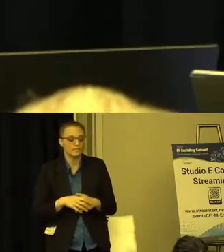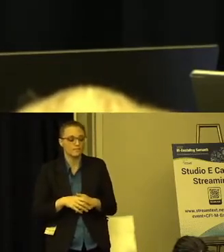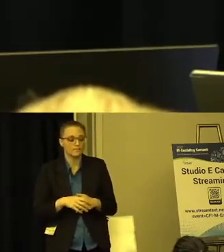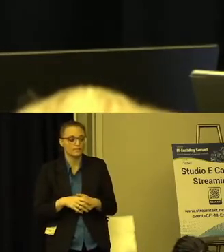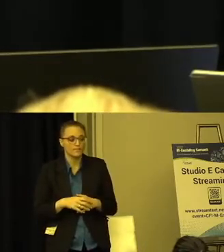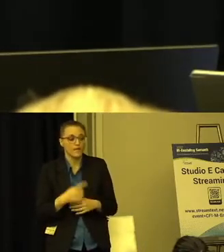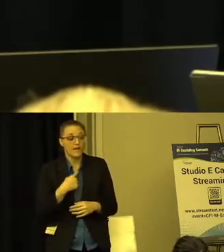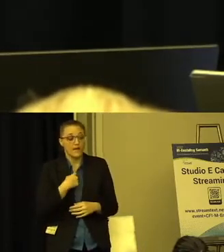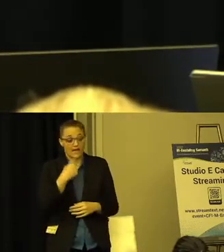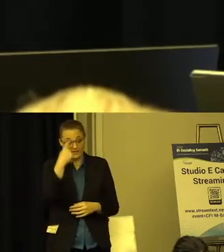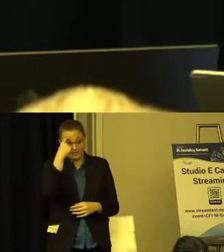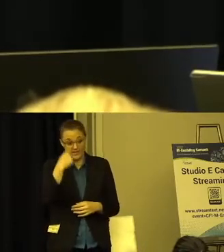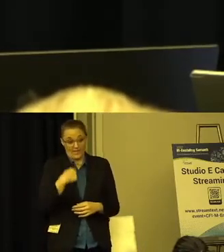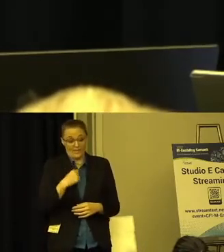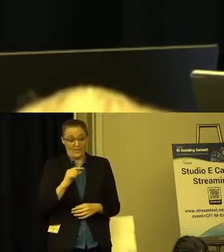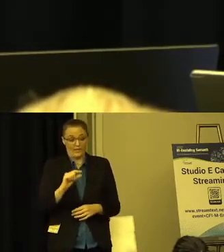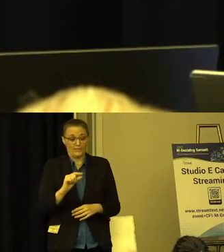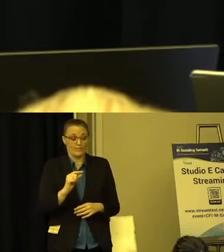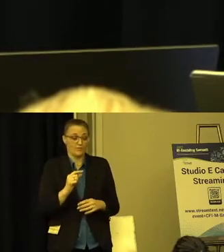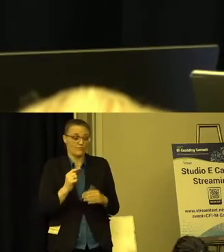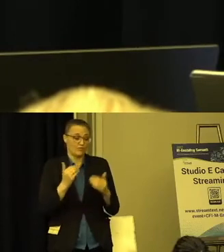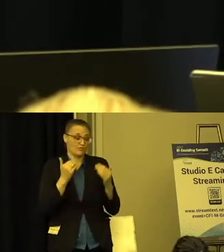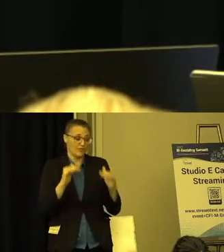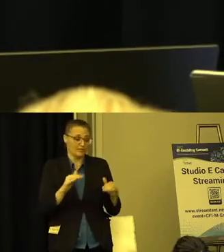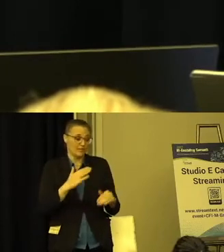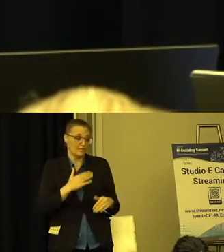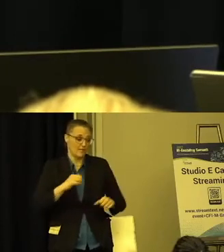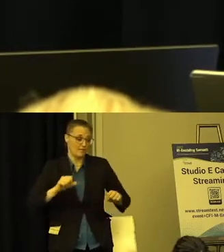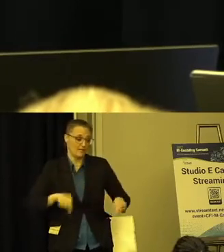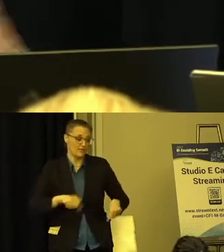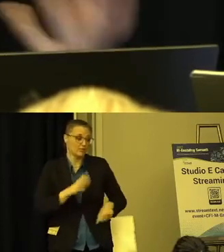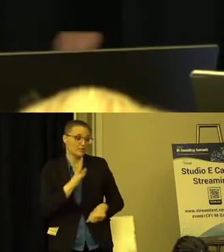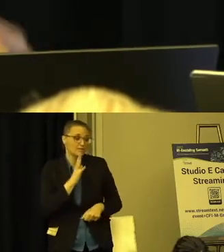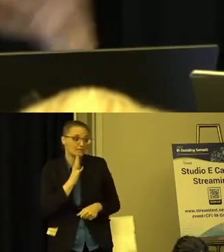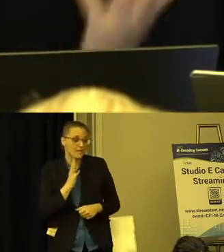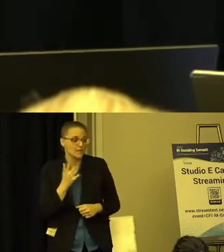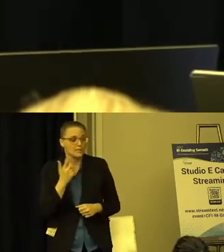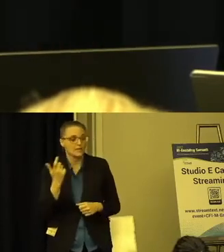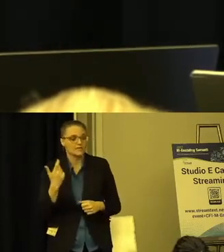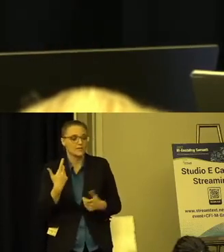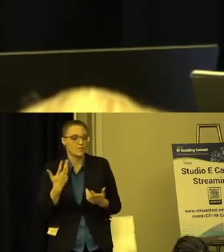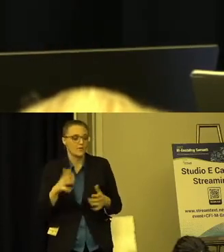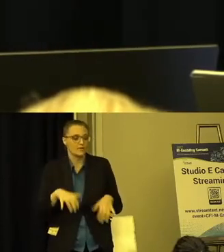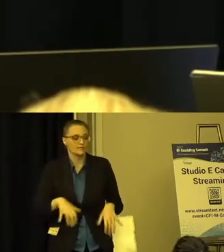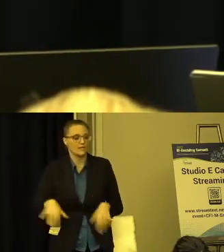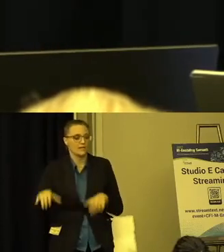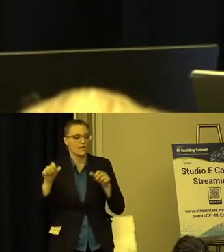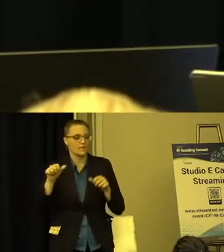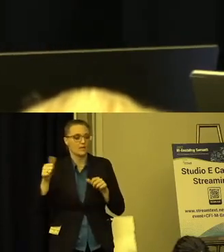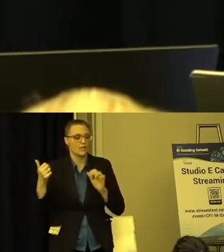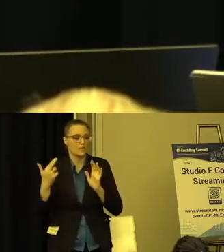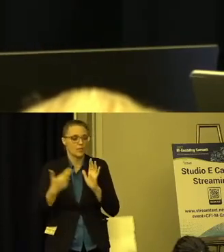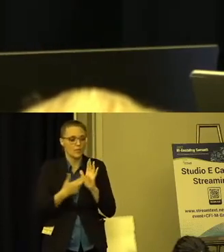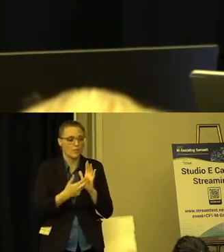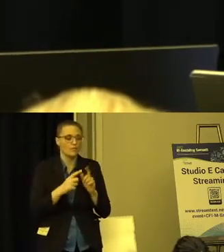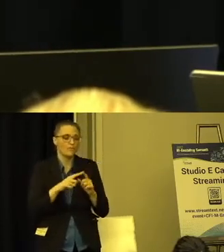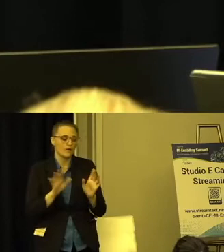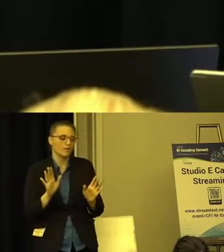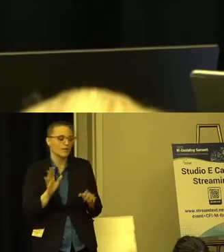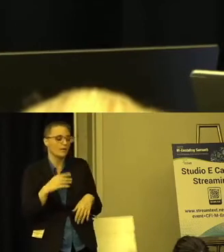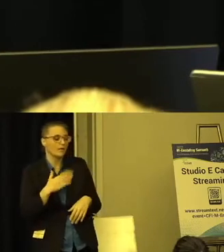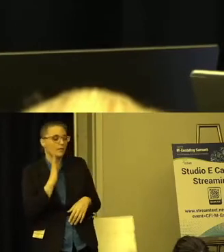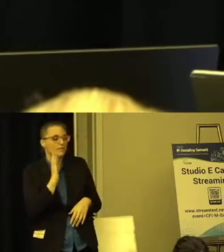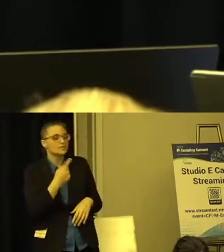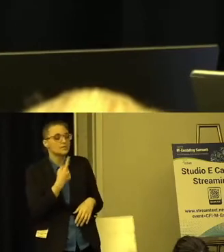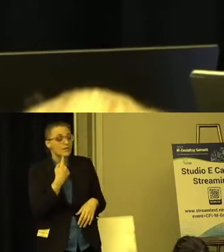I think I'm a little bit probably restricted on what I can say right now because I'm already taking up another role, but I will say,